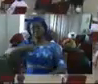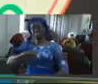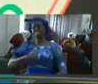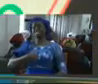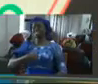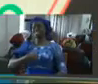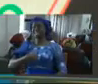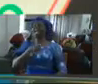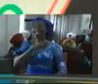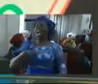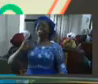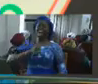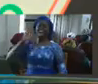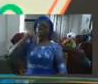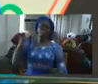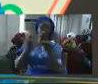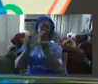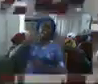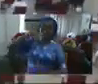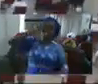and I will serve him.